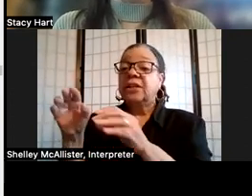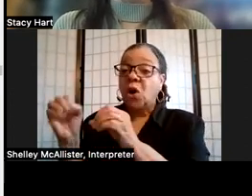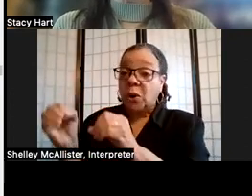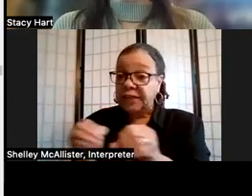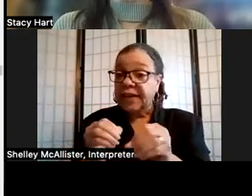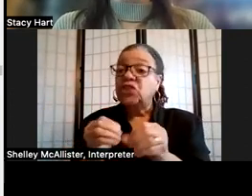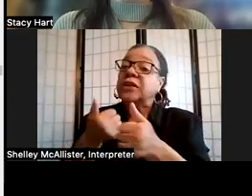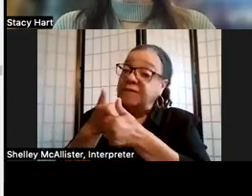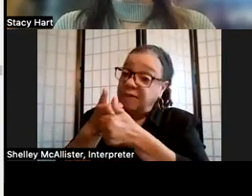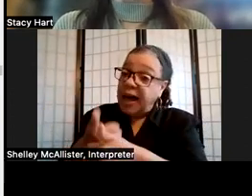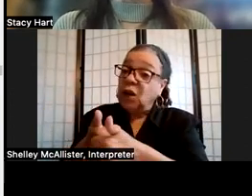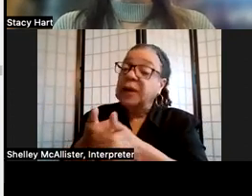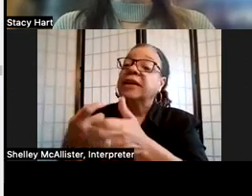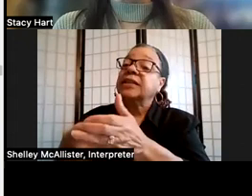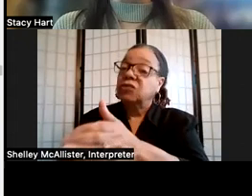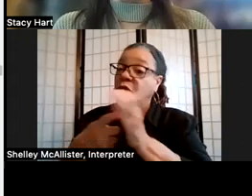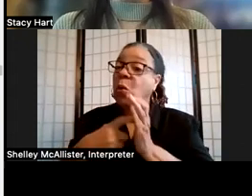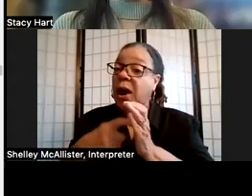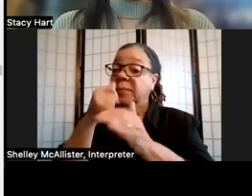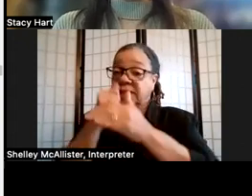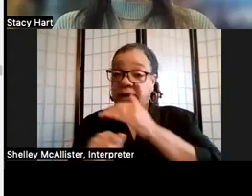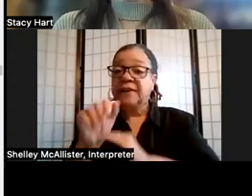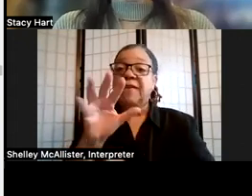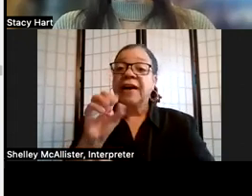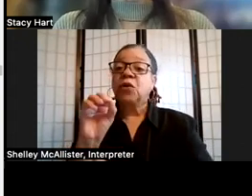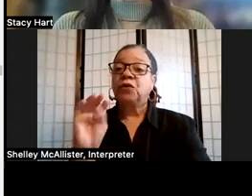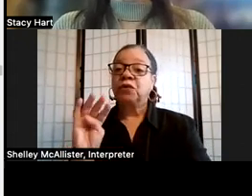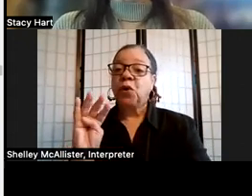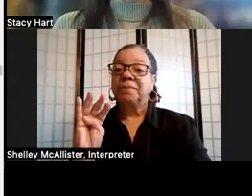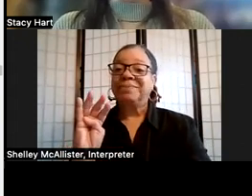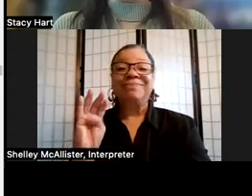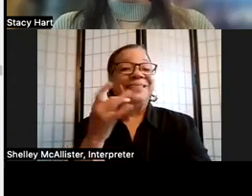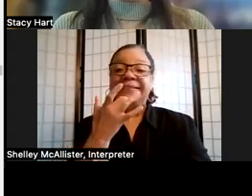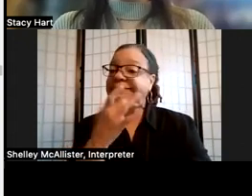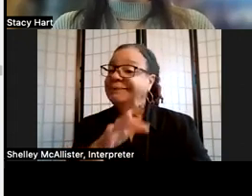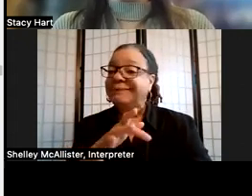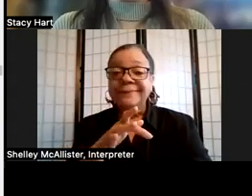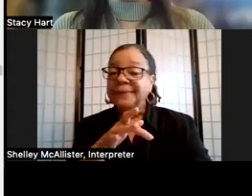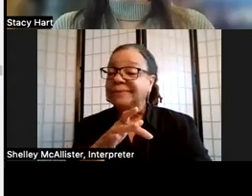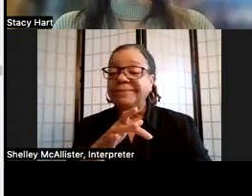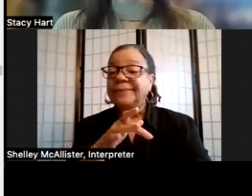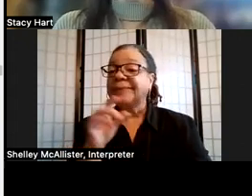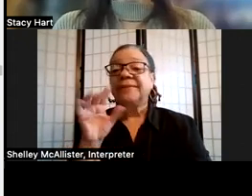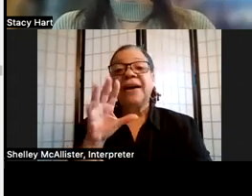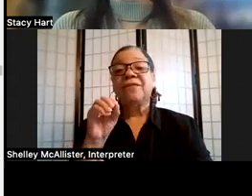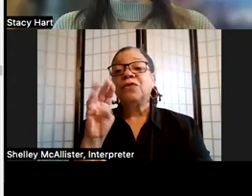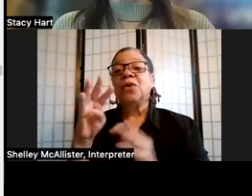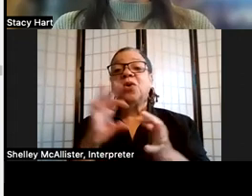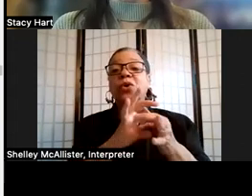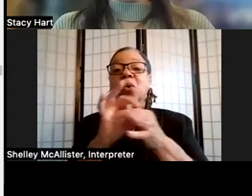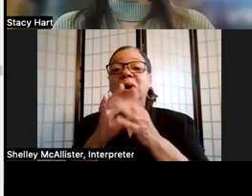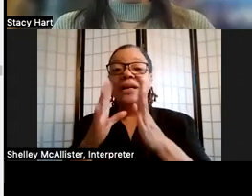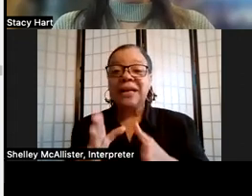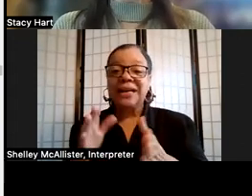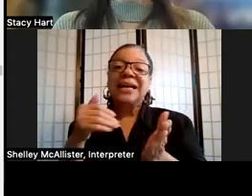its obligations under Section 504. Unfortunately, the 504 coordinator is often